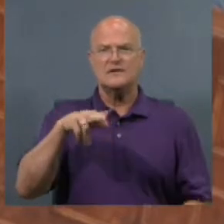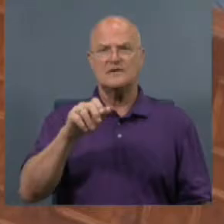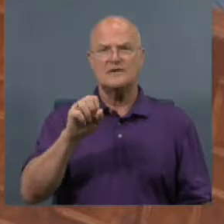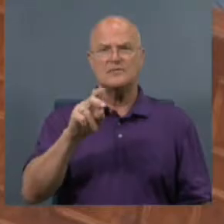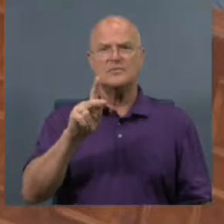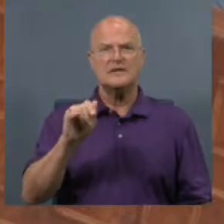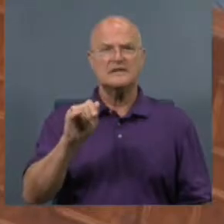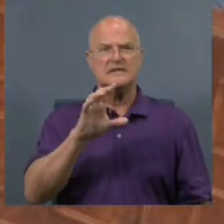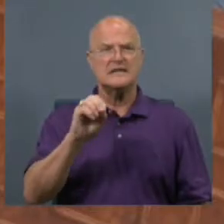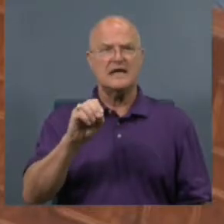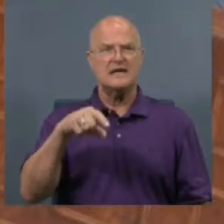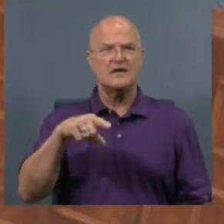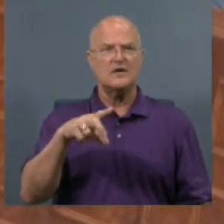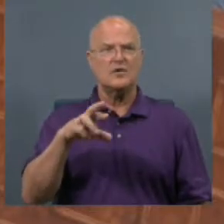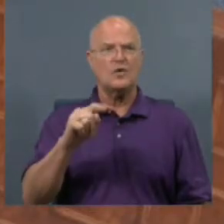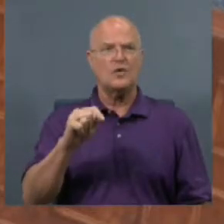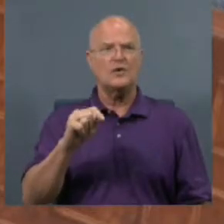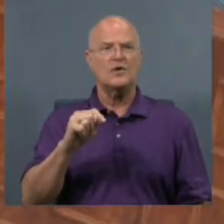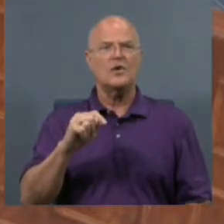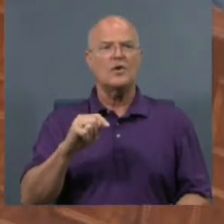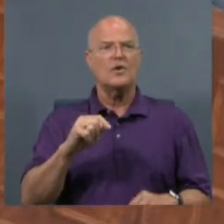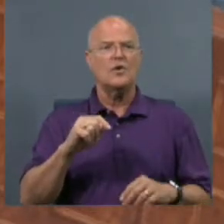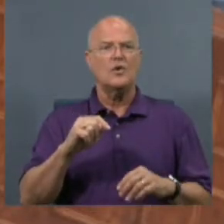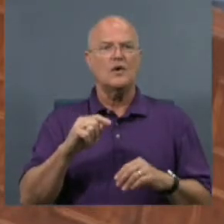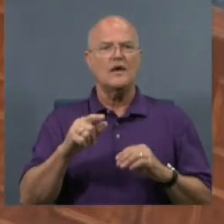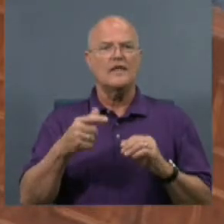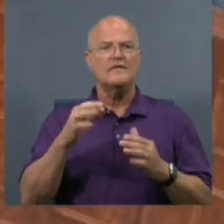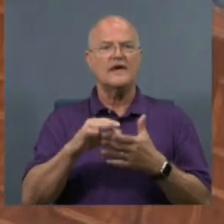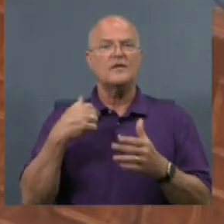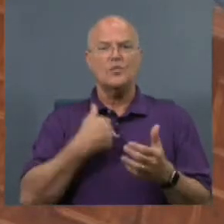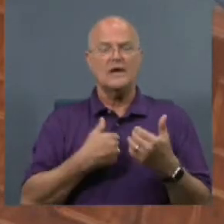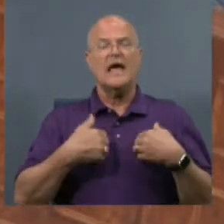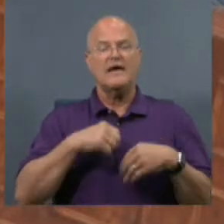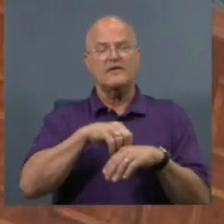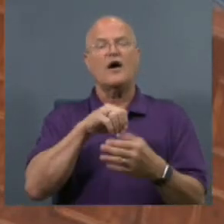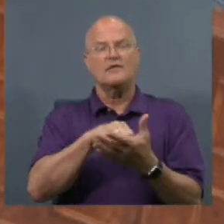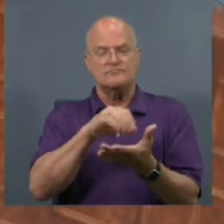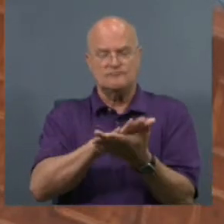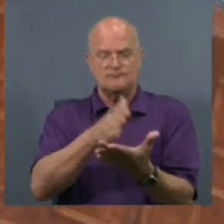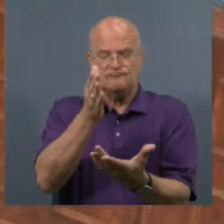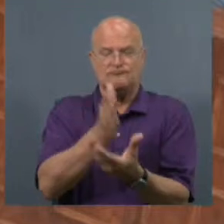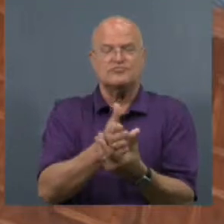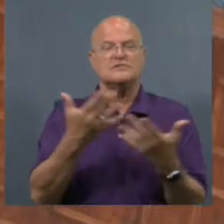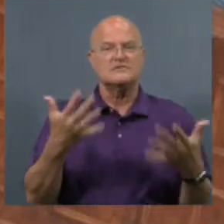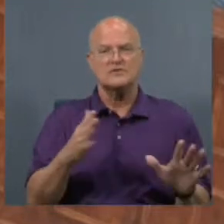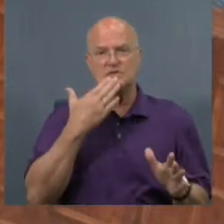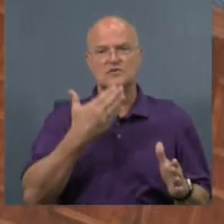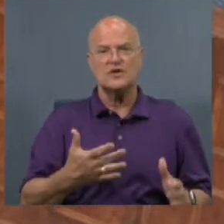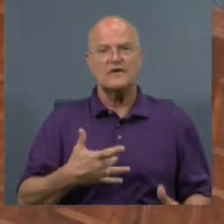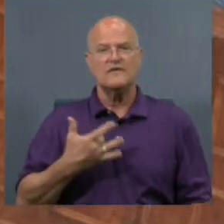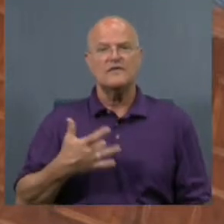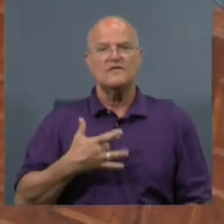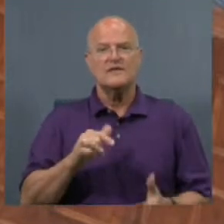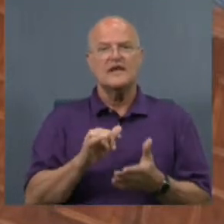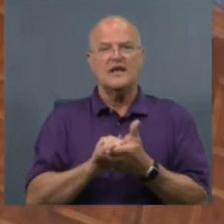Court, so. Just at least the fact that we have it on the record is good. If Okay. you feel, you know,